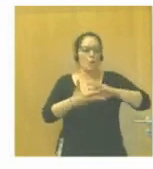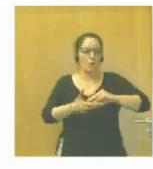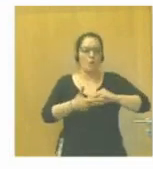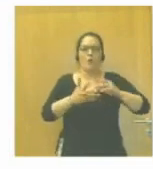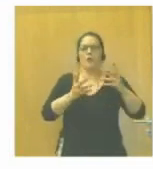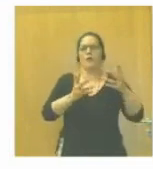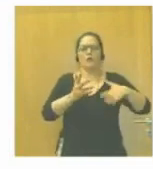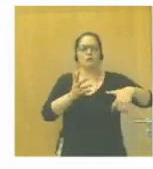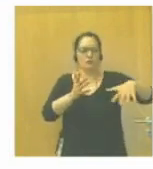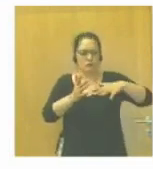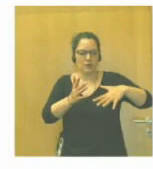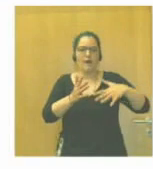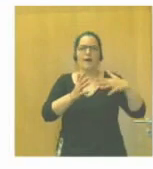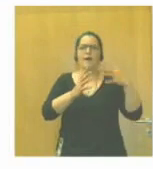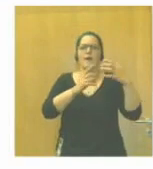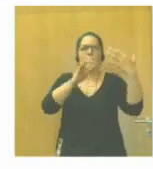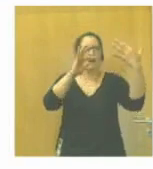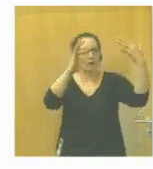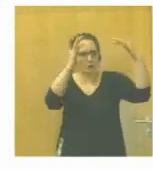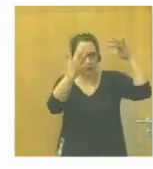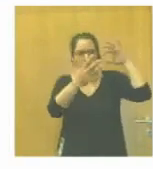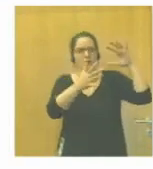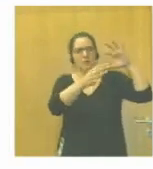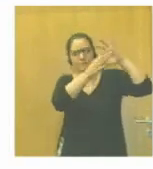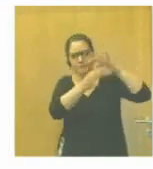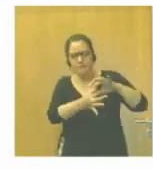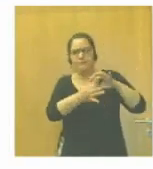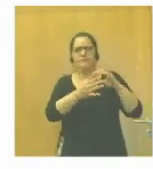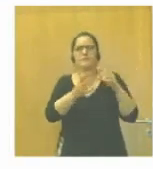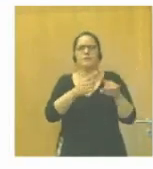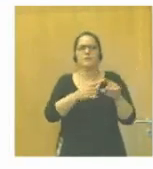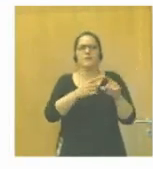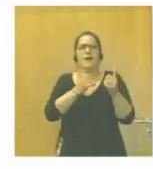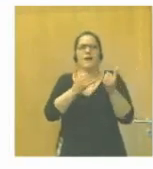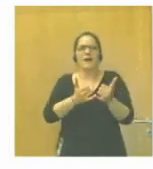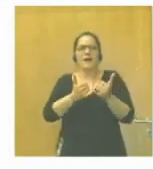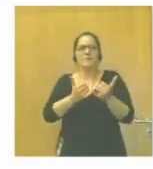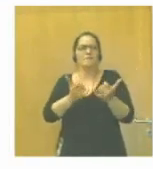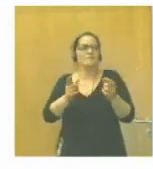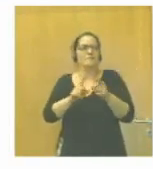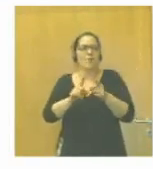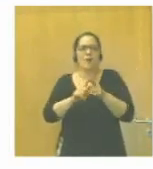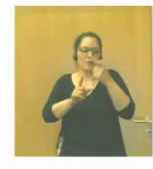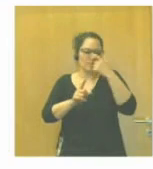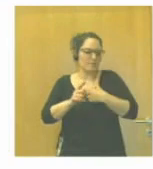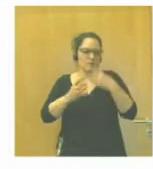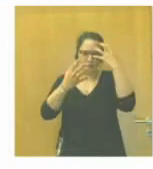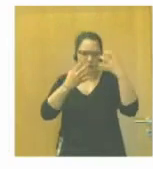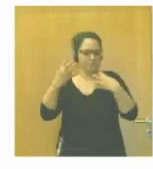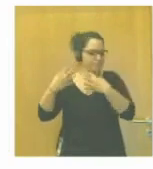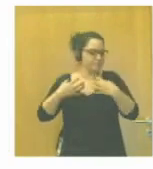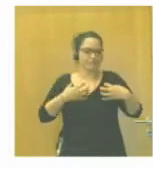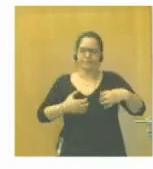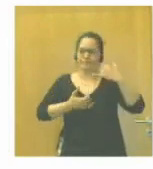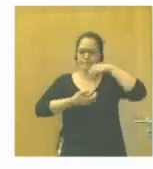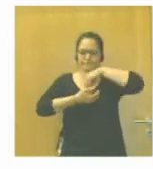comprehensive approaches that I'm going to speak about, right? We have to be at the macro level with laws and policies and practices that are really